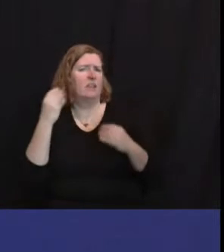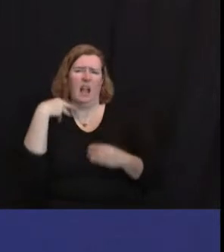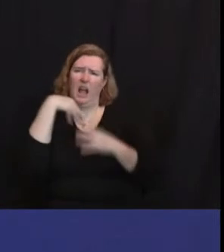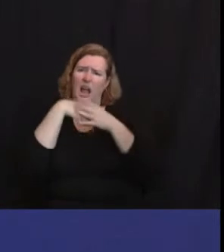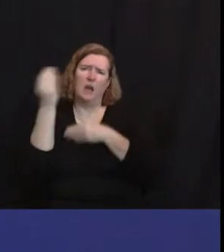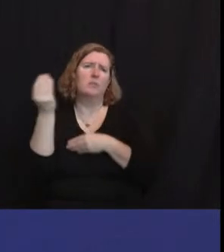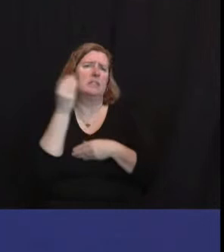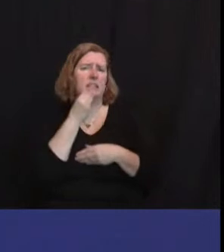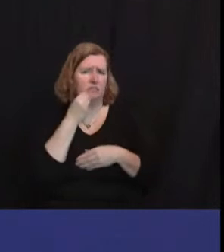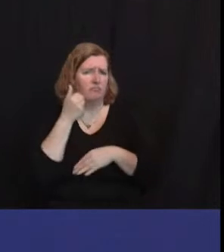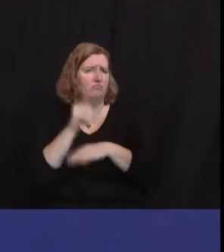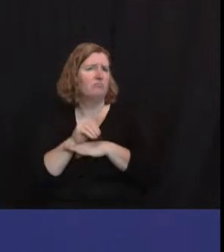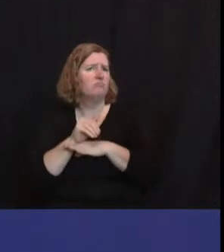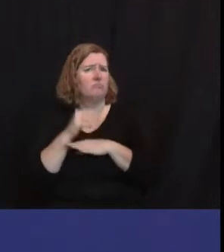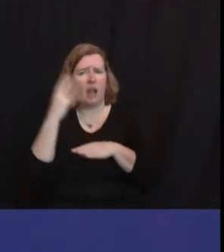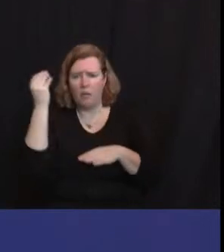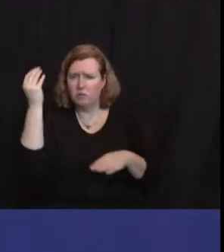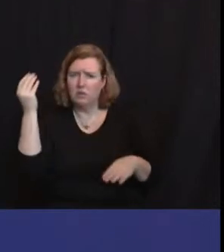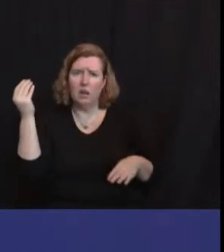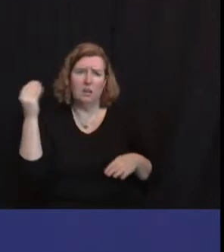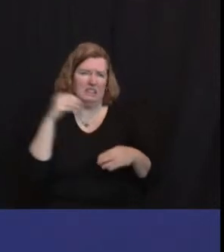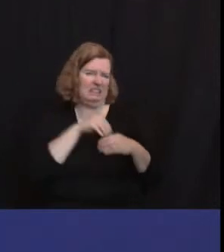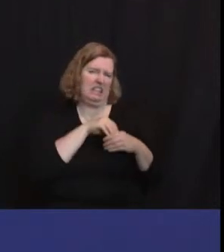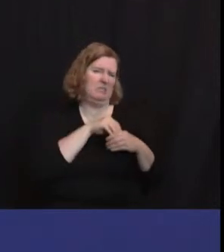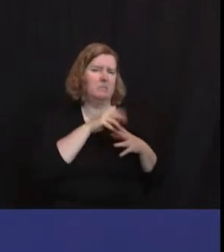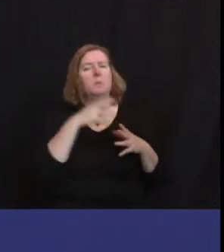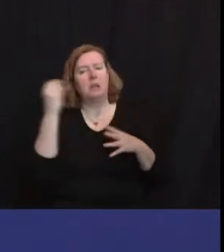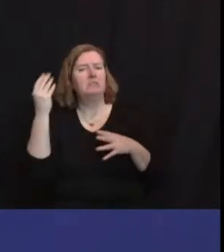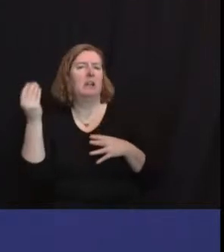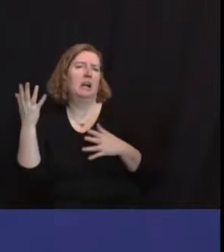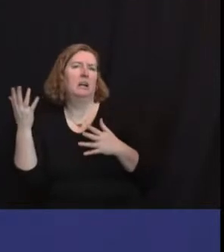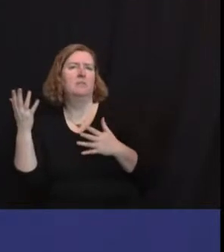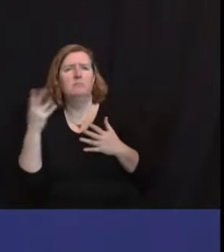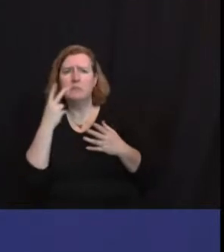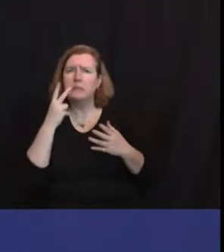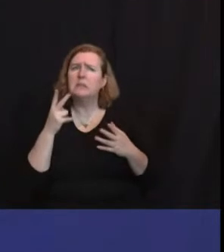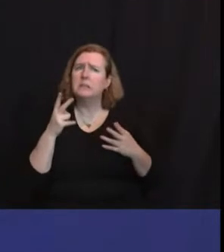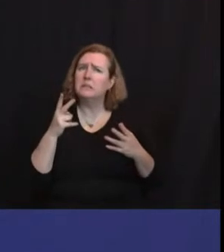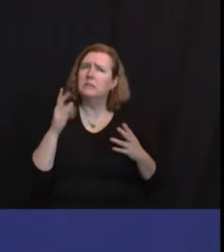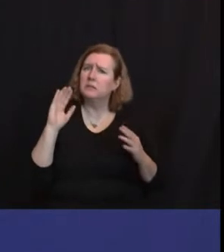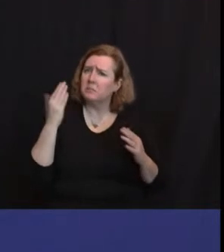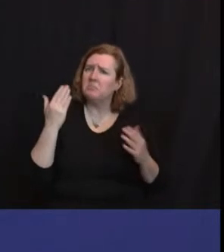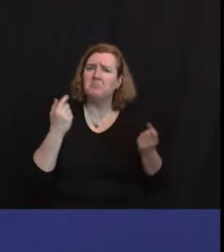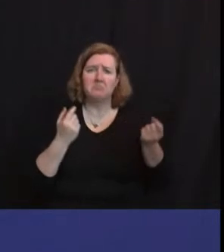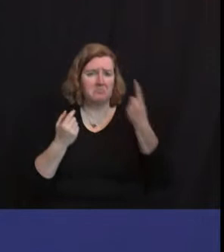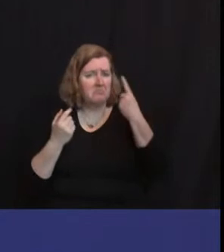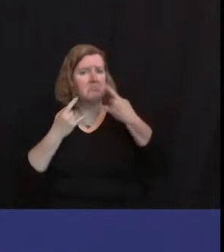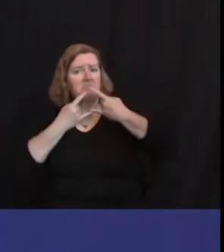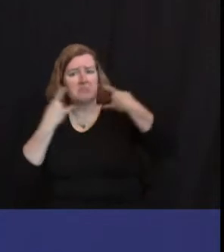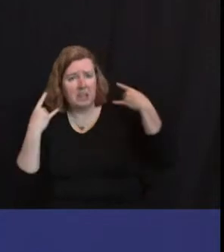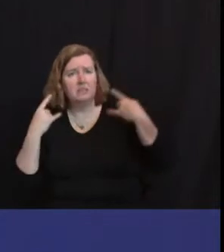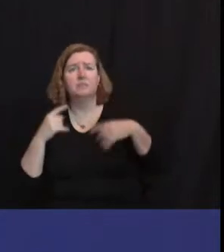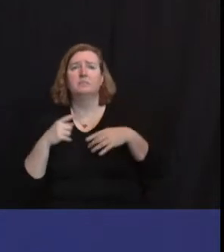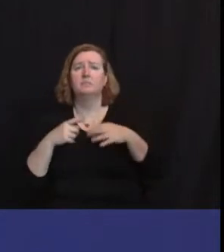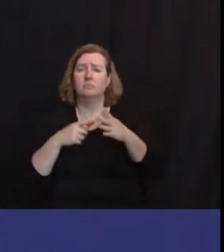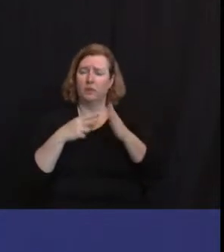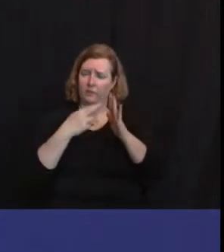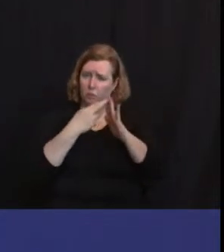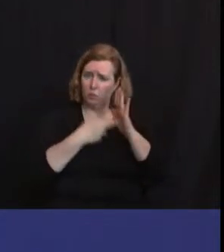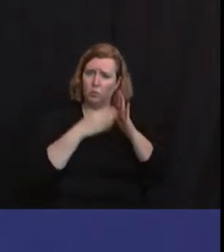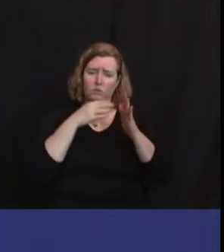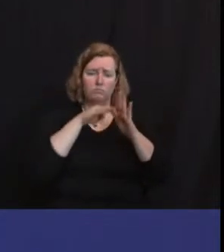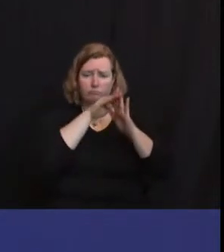The places we're going, people seem to get it. They get it. They seem to understand what the rules of the road are in terms of